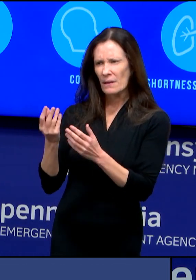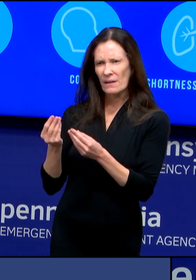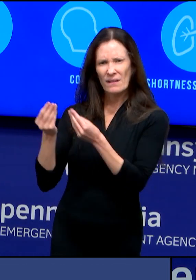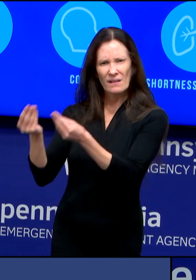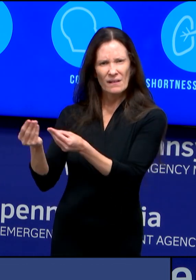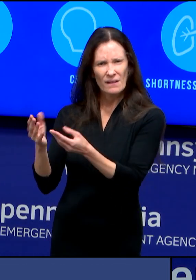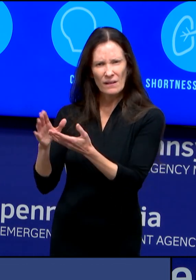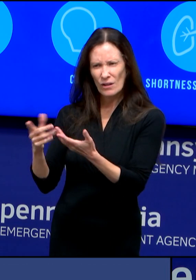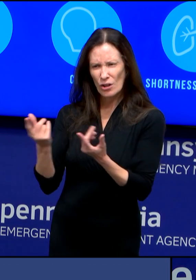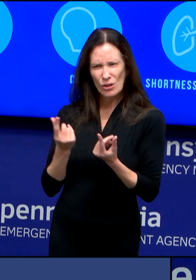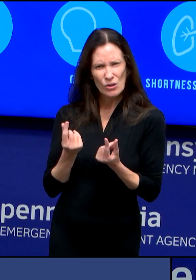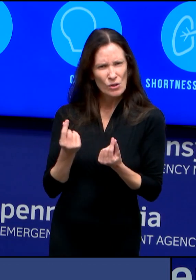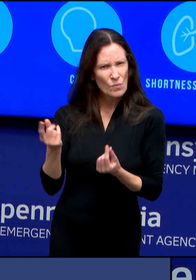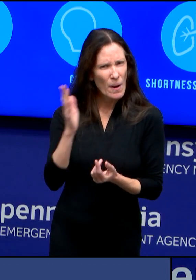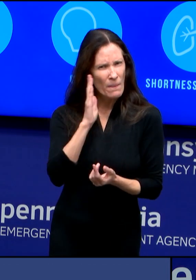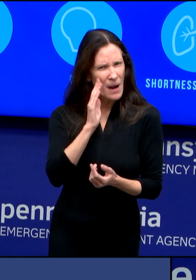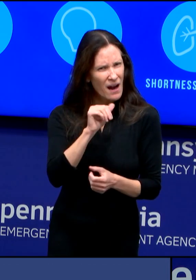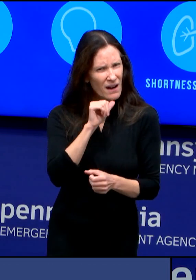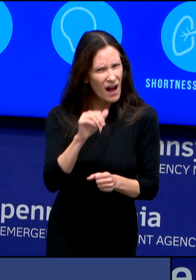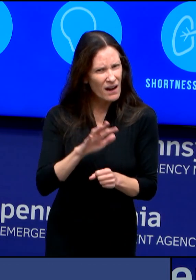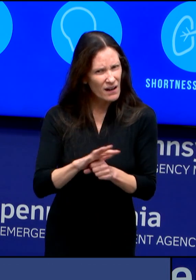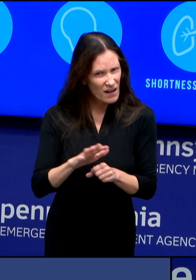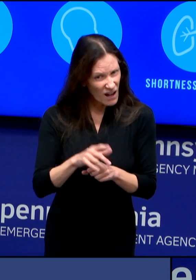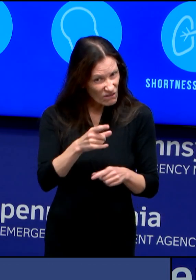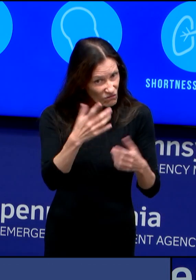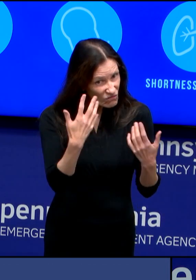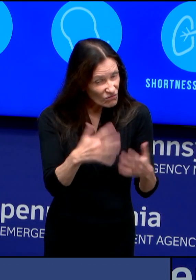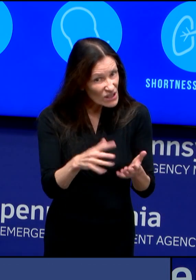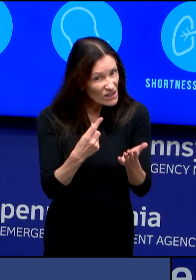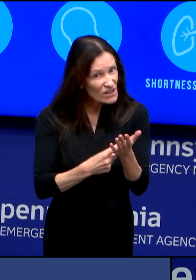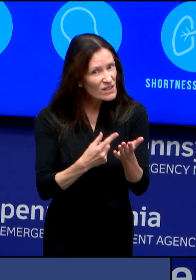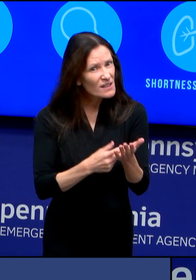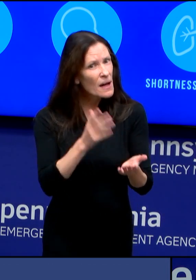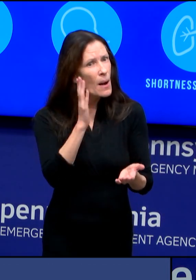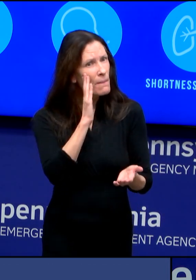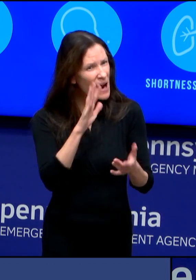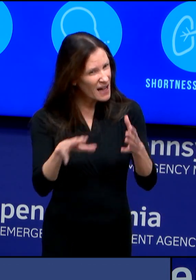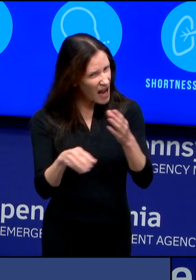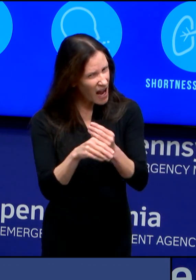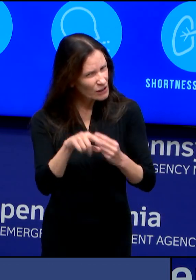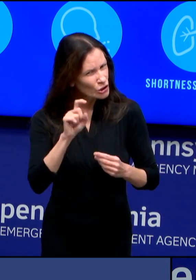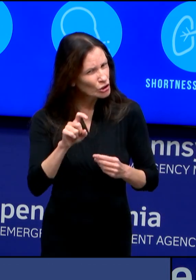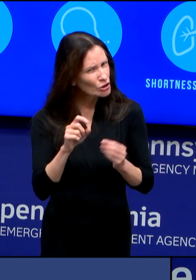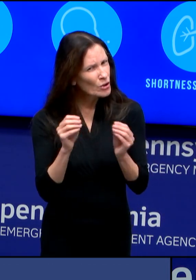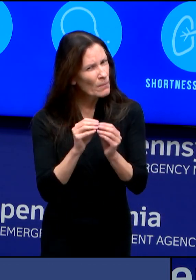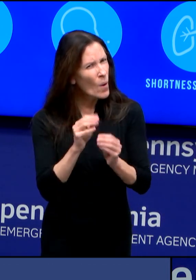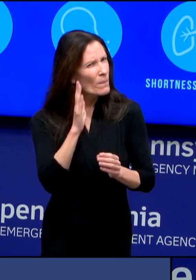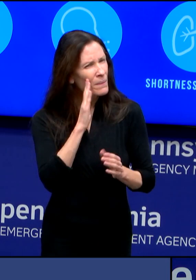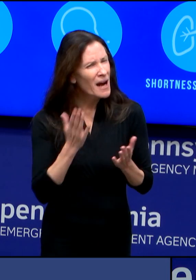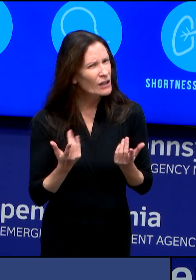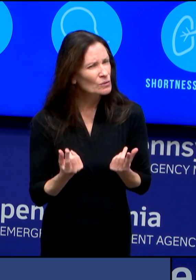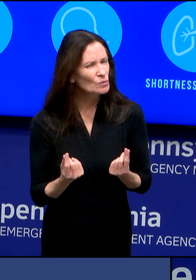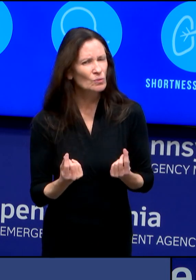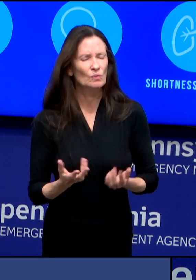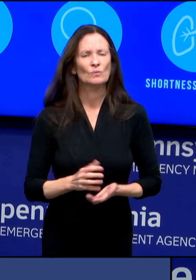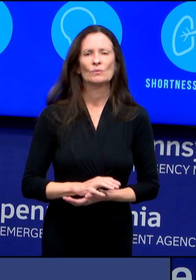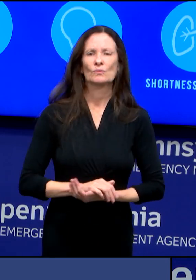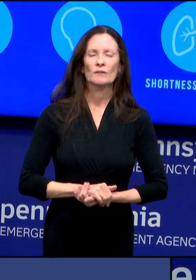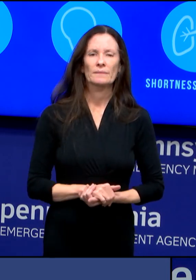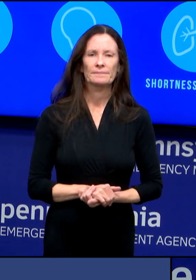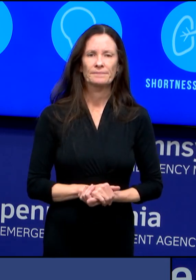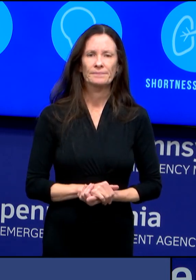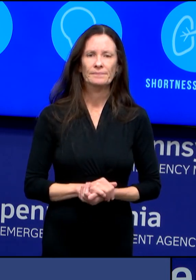many beds might be needed and getting them online in the near term? So we are working on that as we speak. So again,